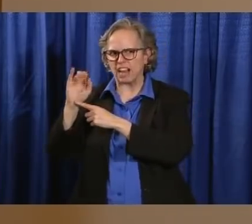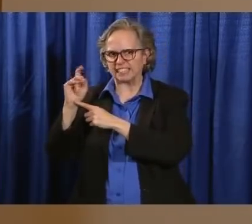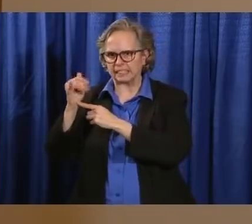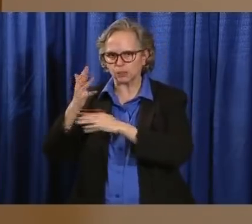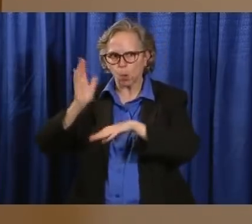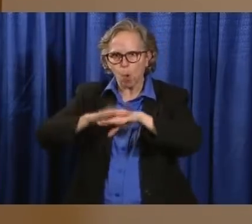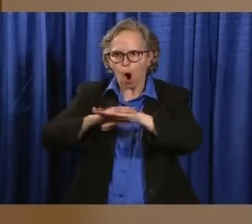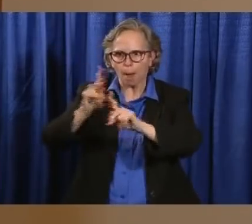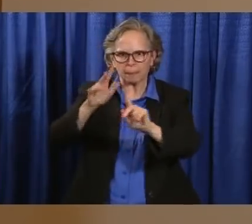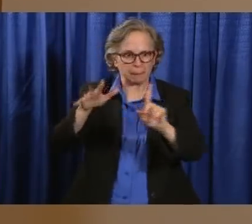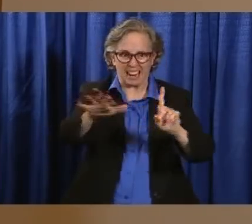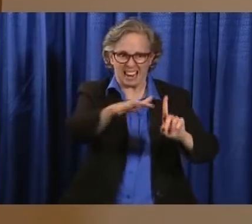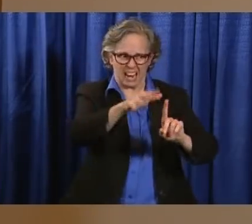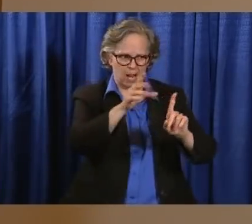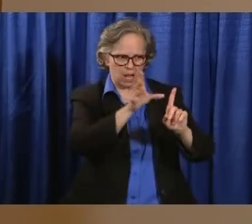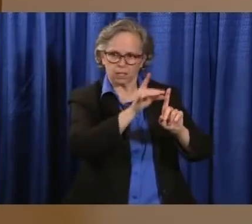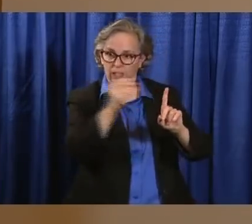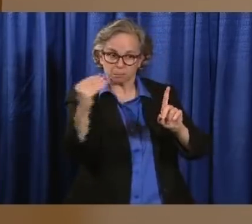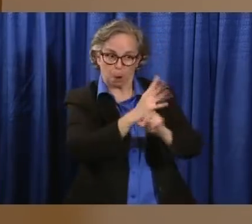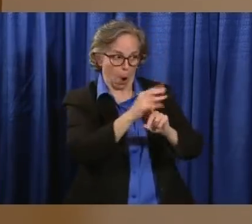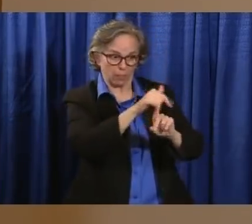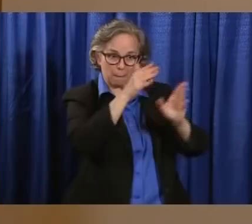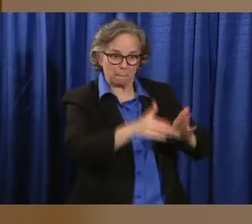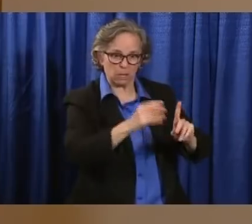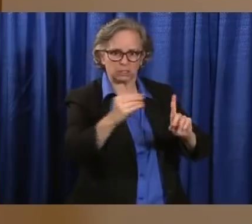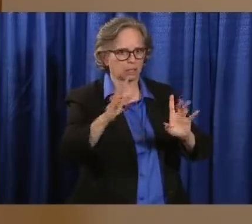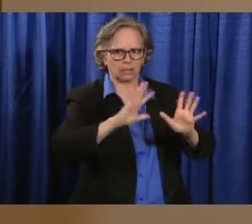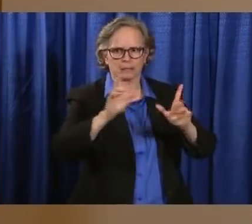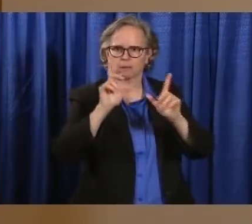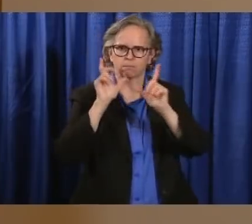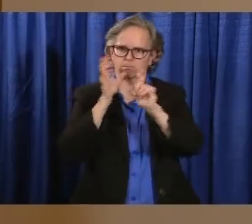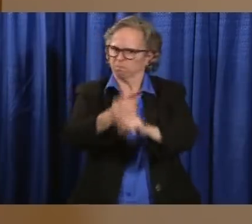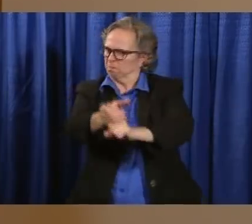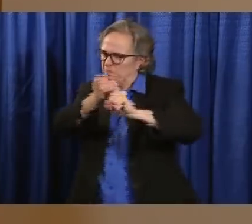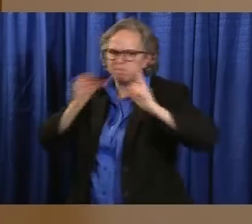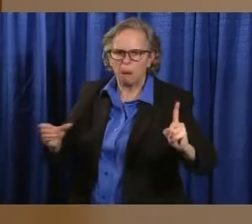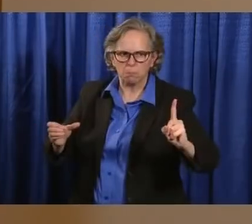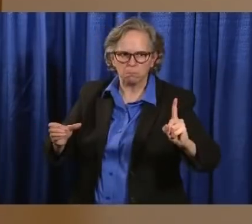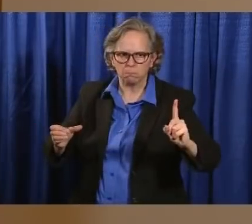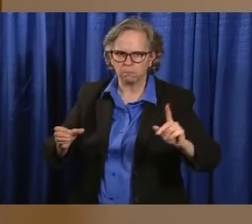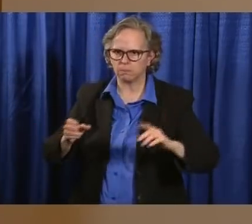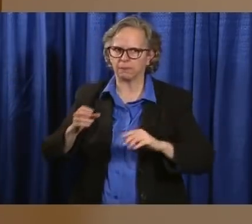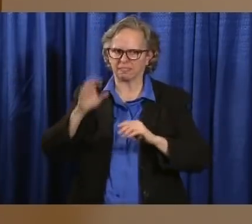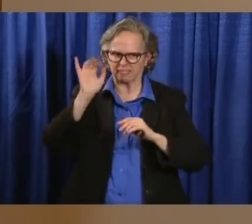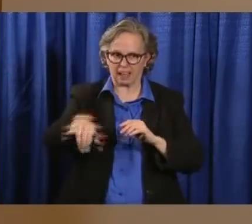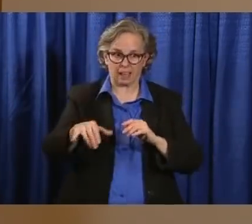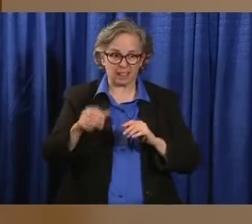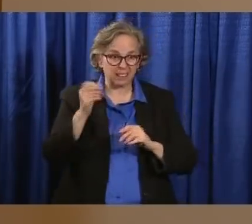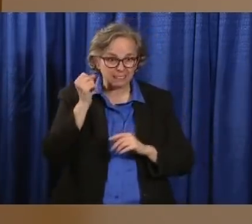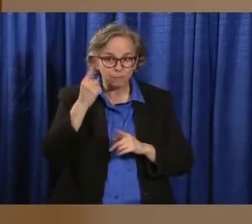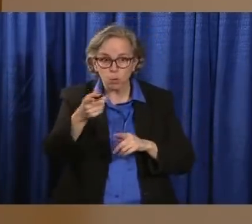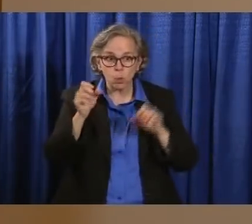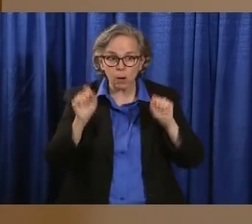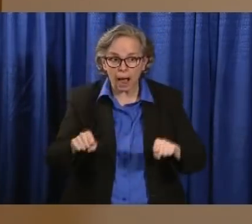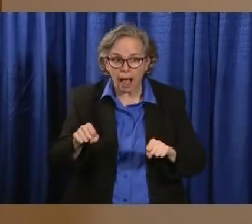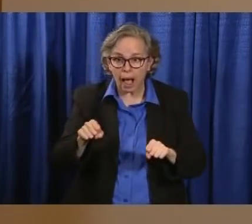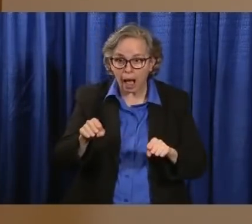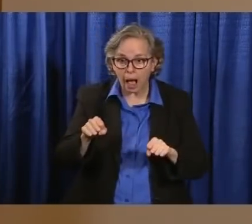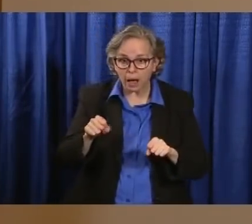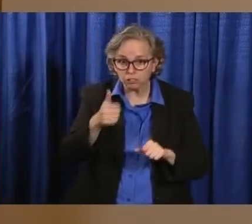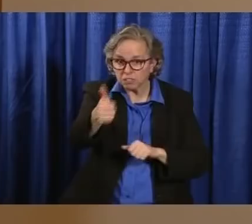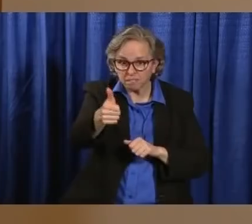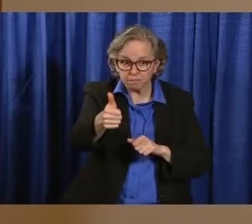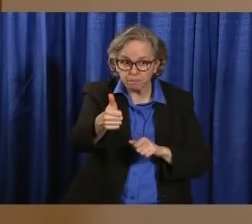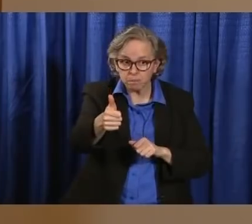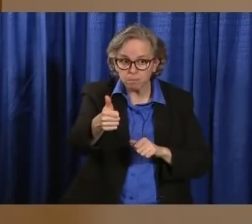immediately isolate the ill, quarantine the exposed, and when you can do that in a really population-based way